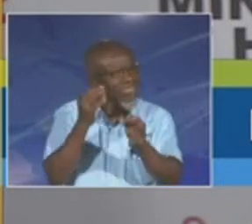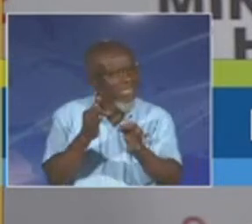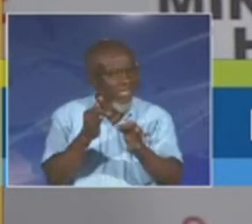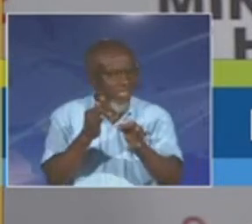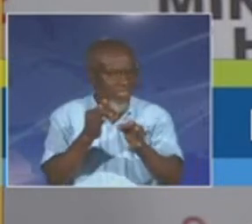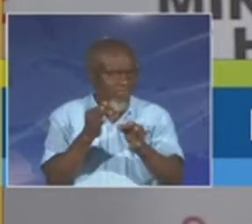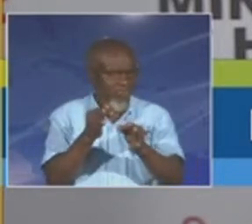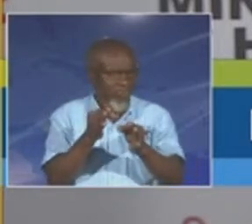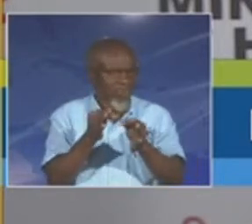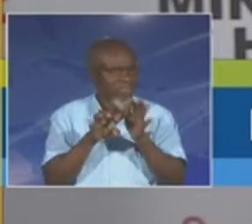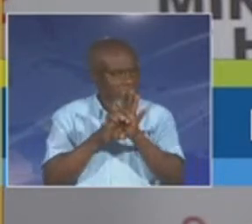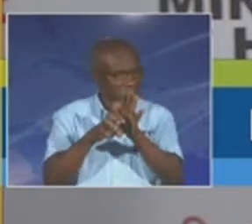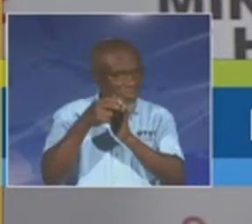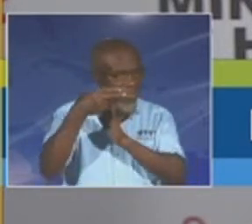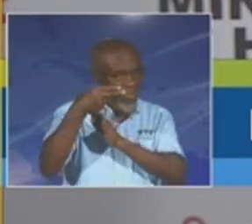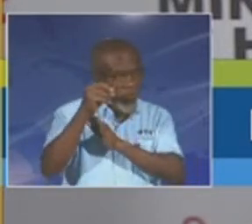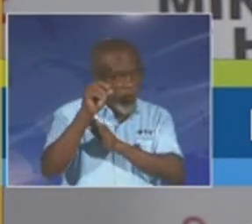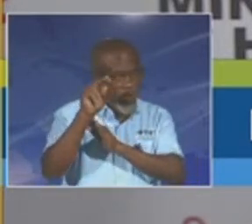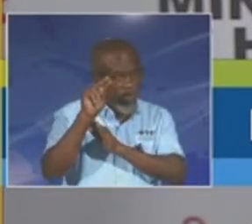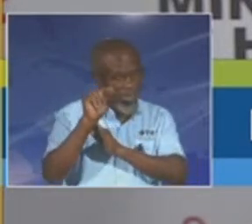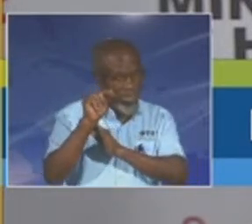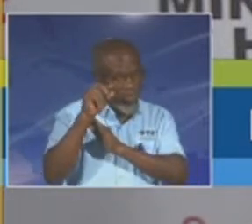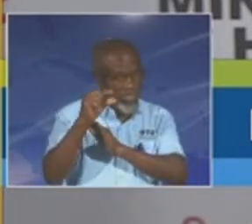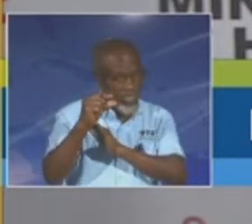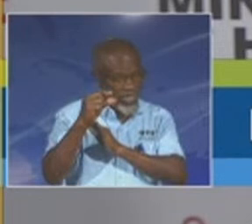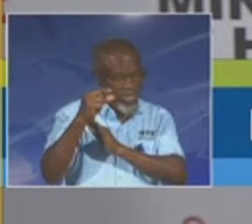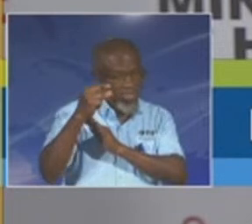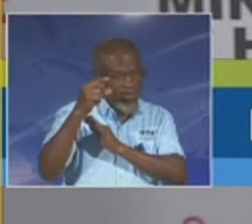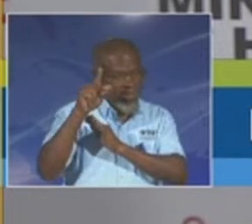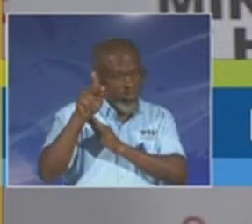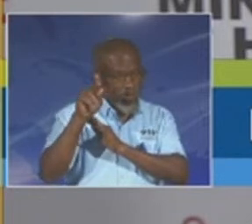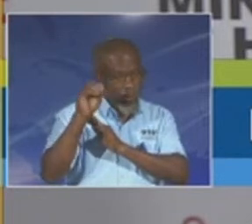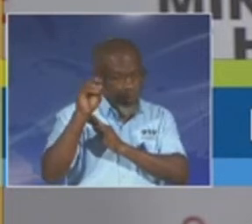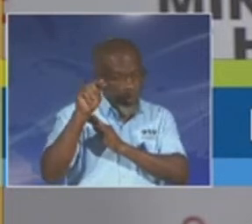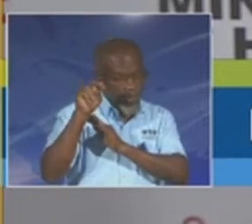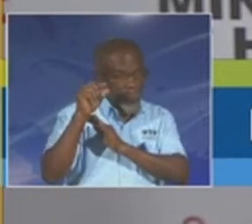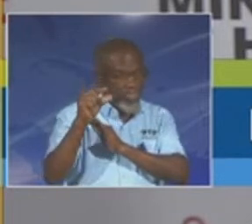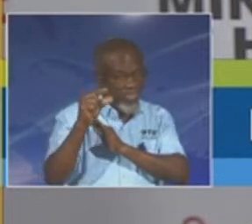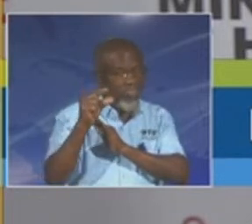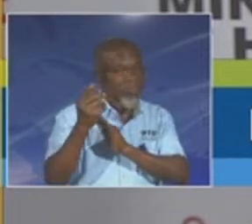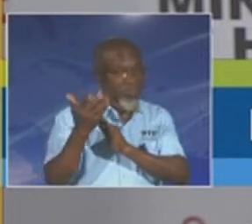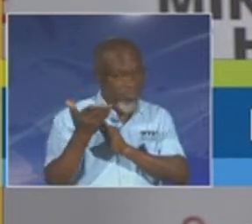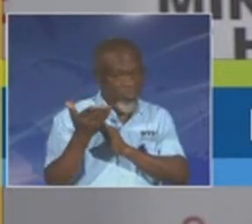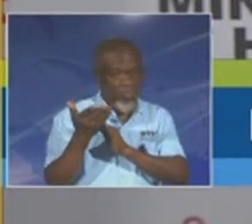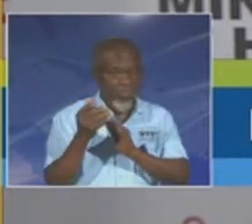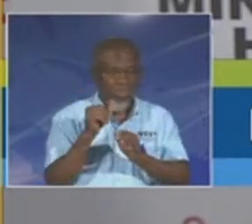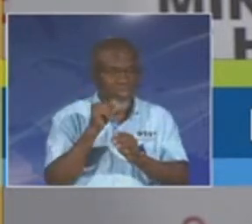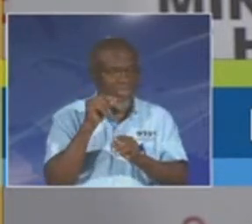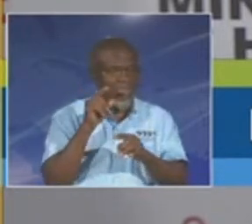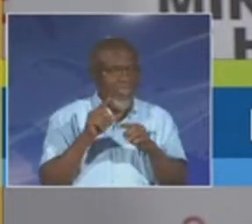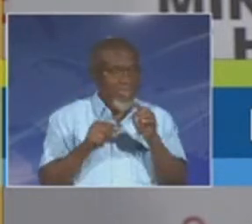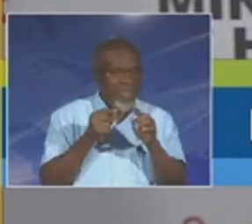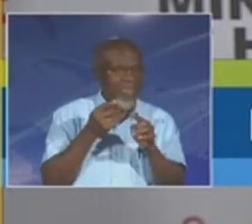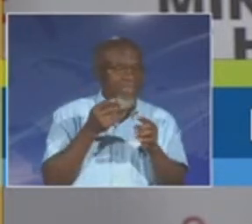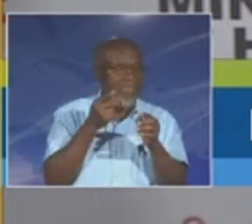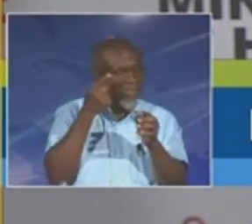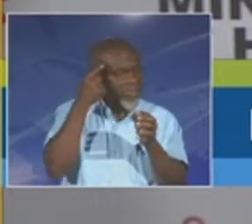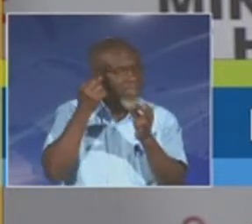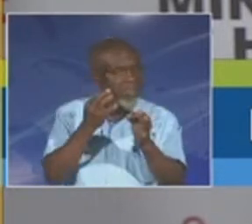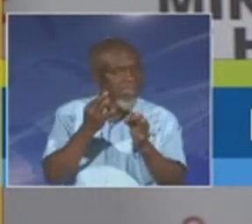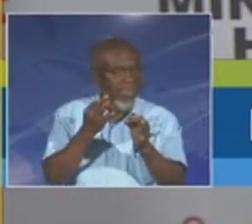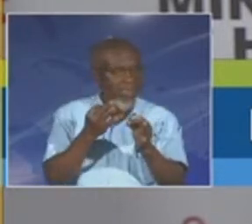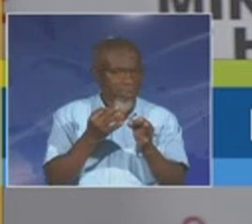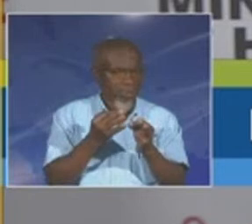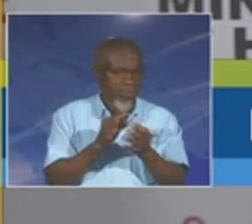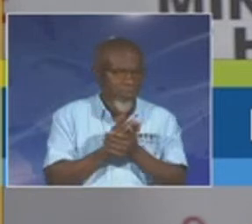world, in China, in New Zealand, which didn't have cases for many, many months, saw a spike of over 22,000 cases in